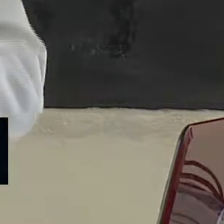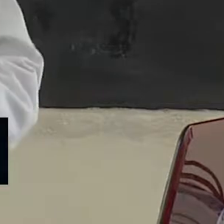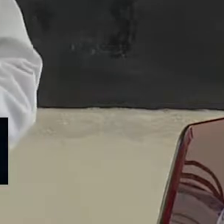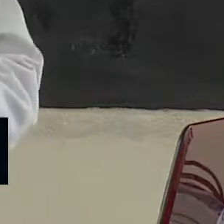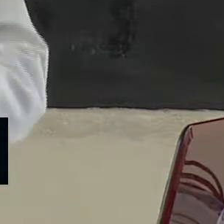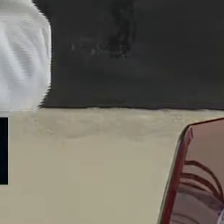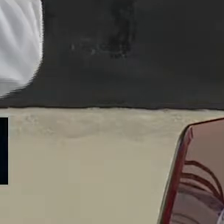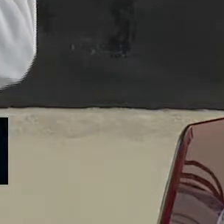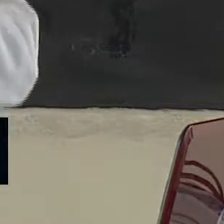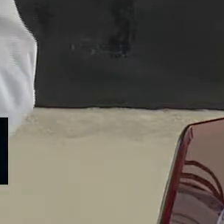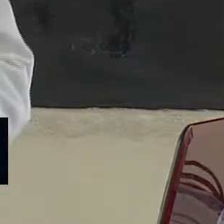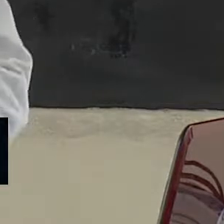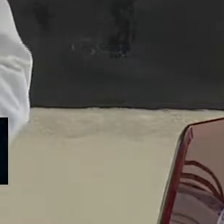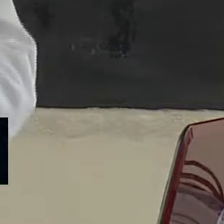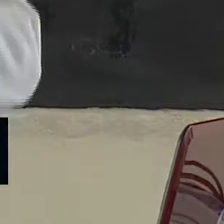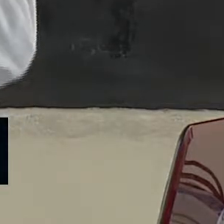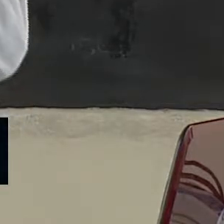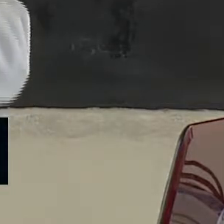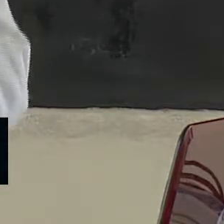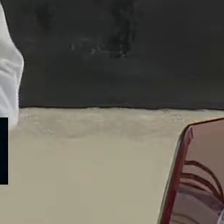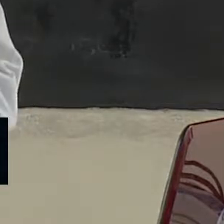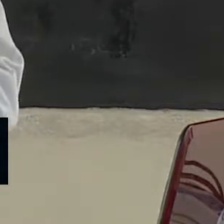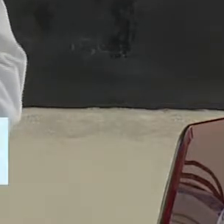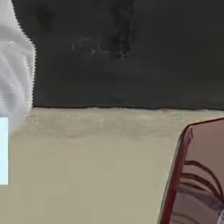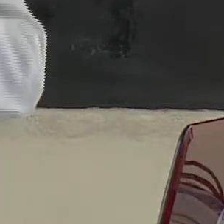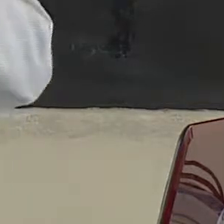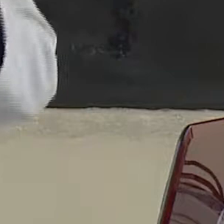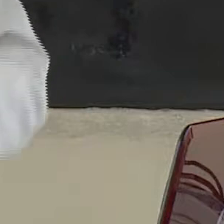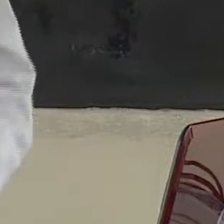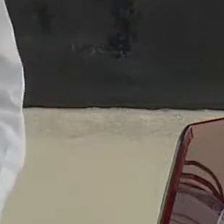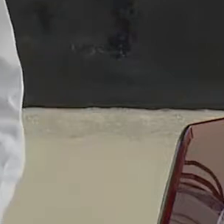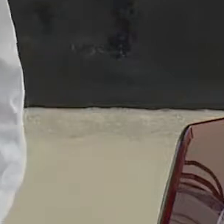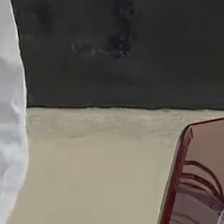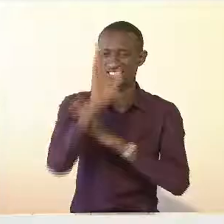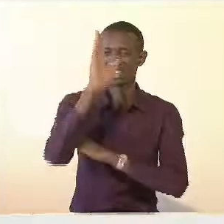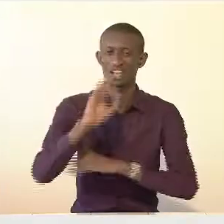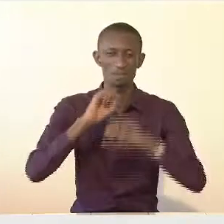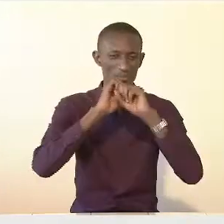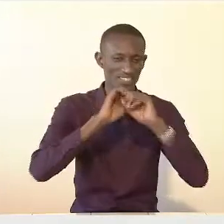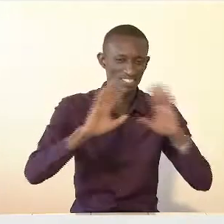participating. See you next time, and stay safe, and may God bless you.